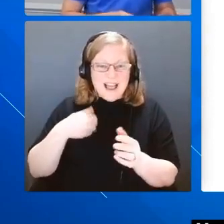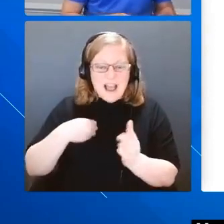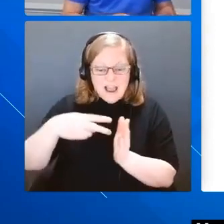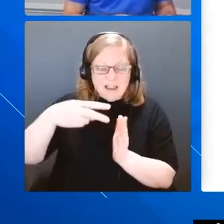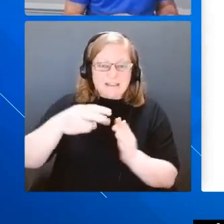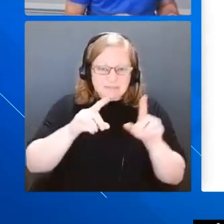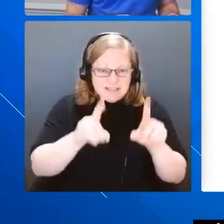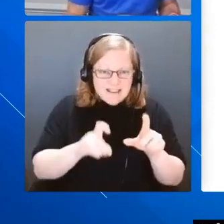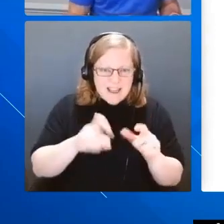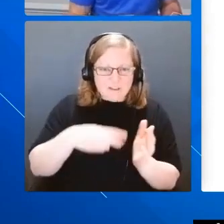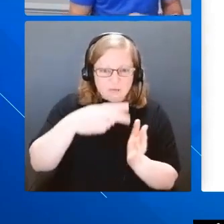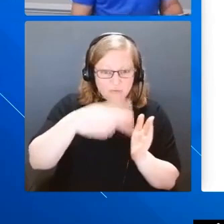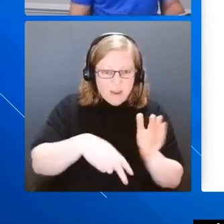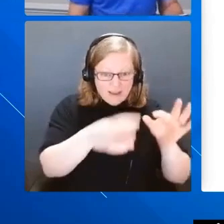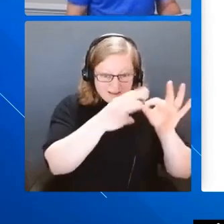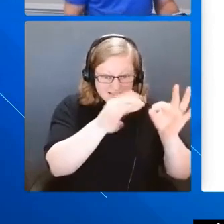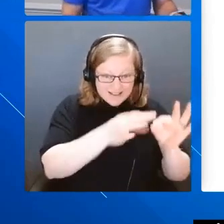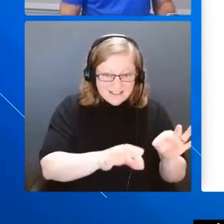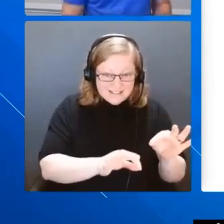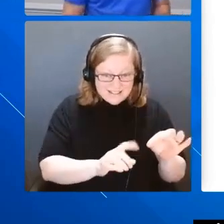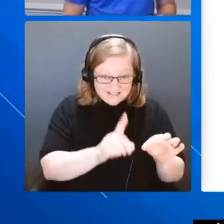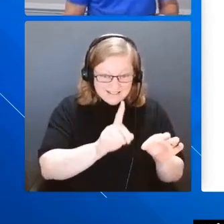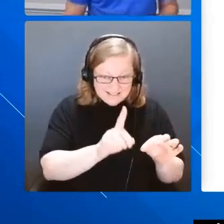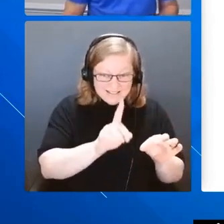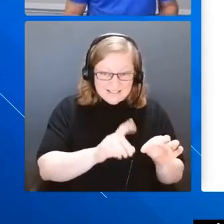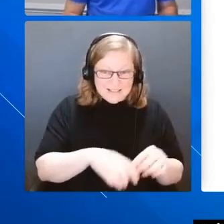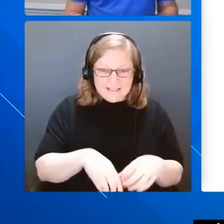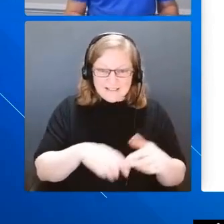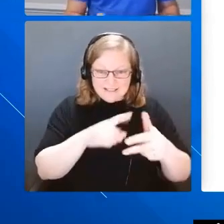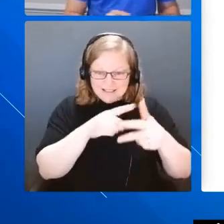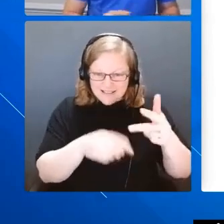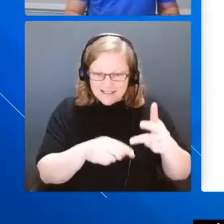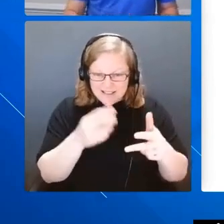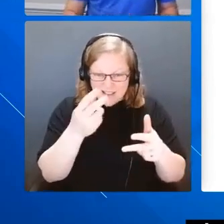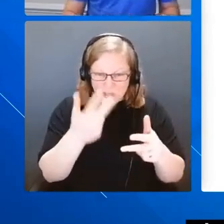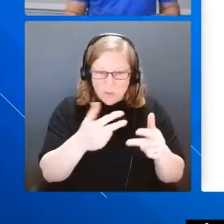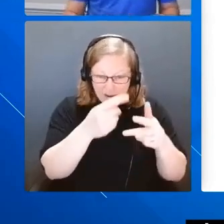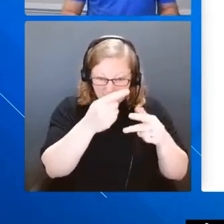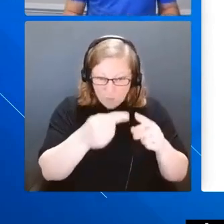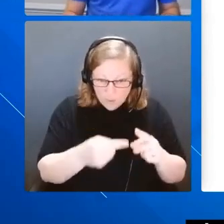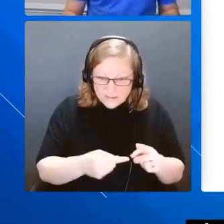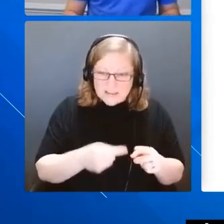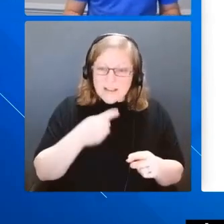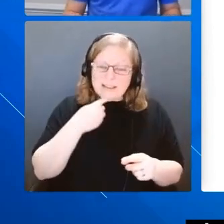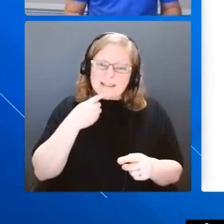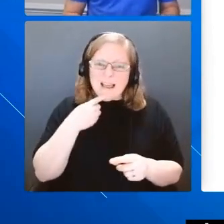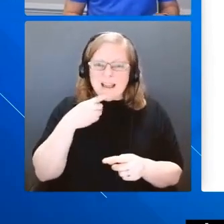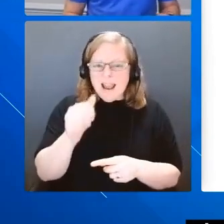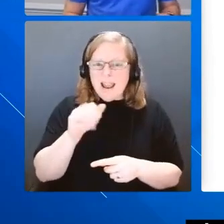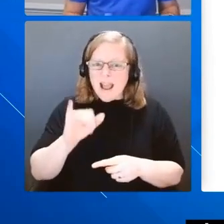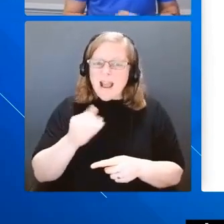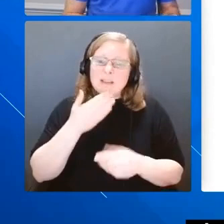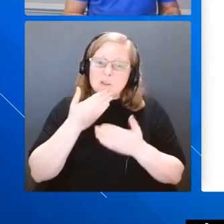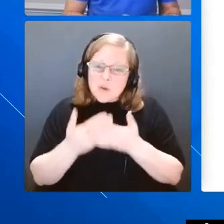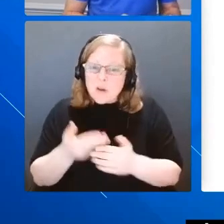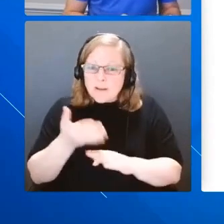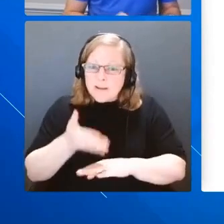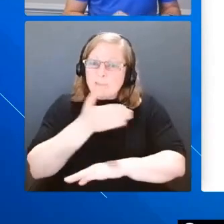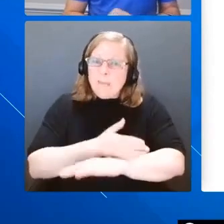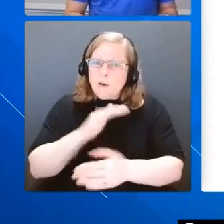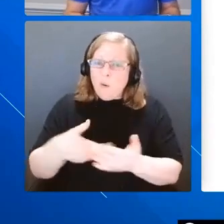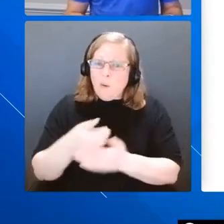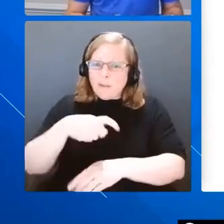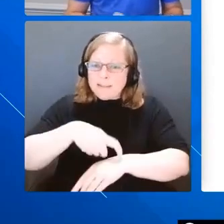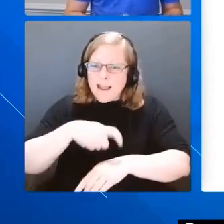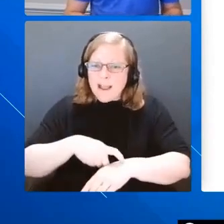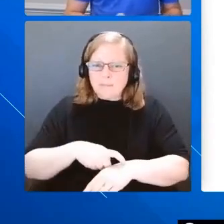said, this was the first 3 lines of this slide, where I said AI is good and getting better all the time. Google Captions